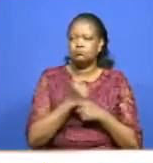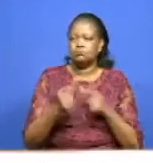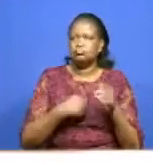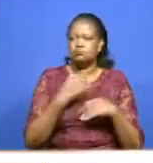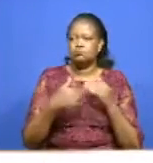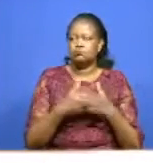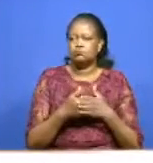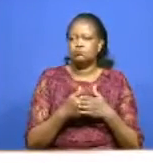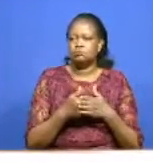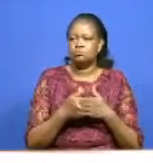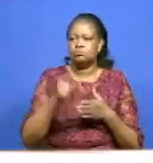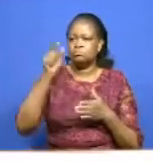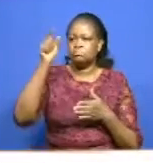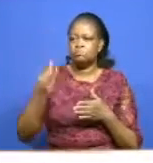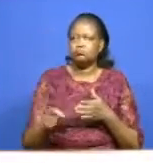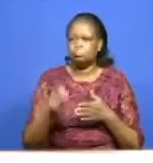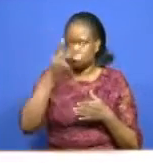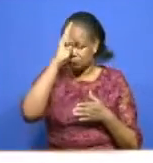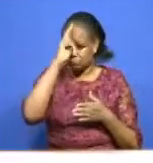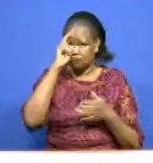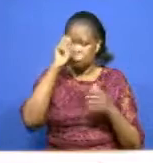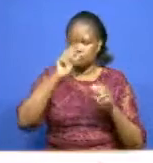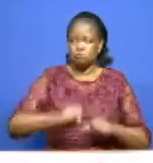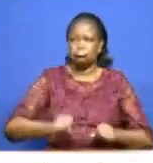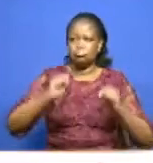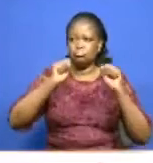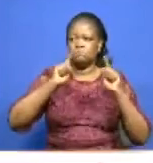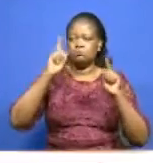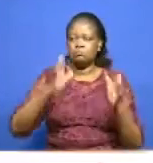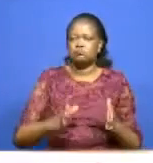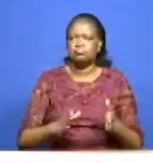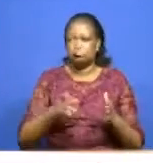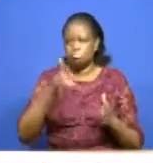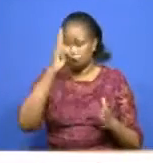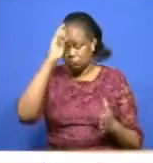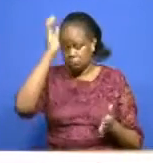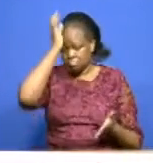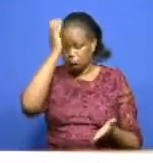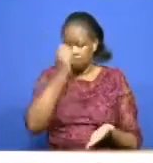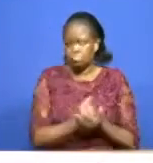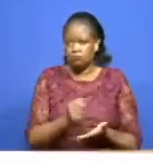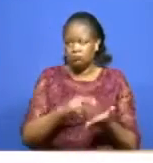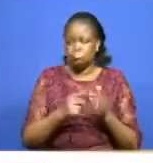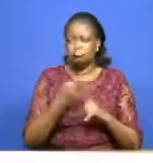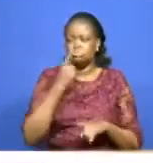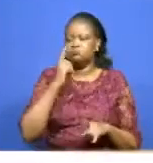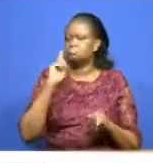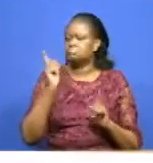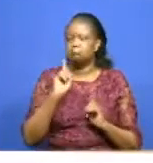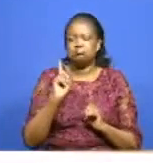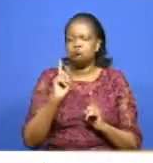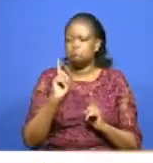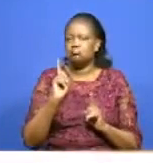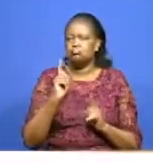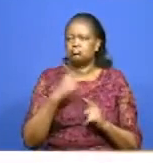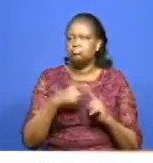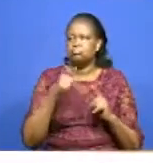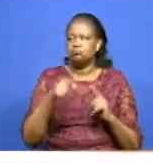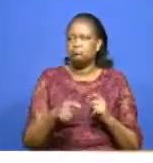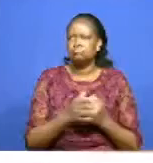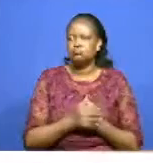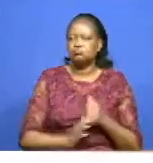the regional police commanders, directors at police headquarters. So this is not the first one, but actually this